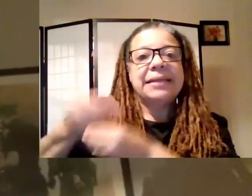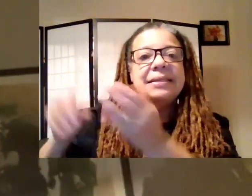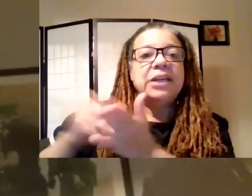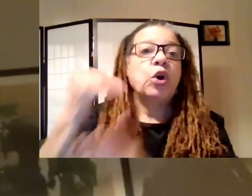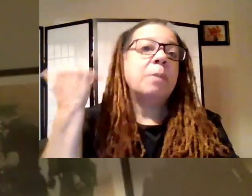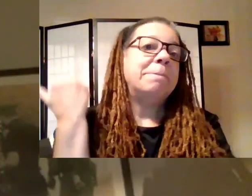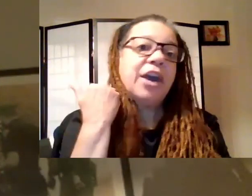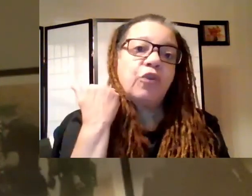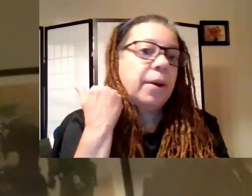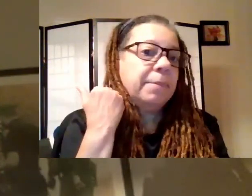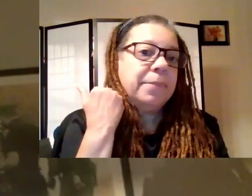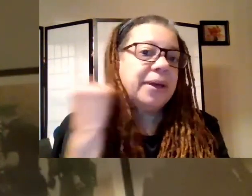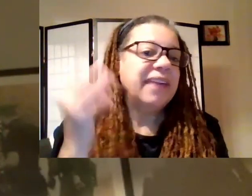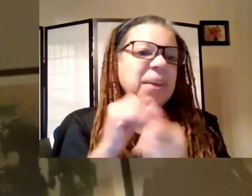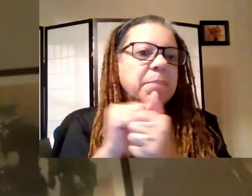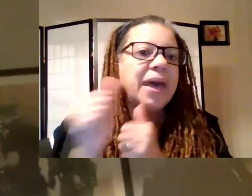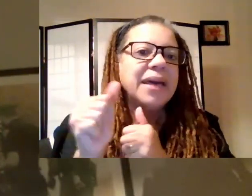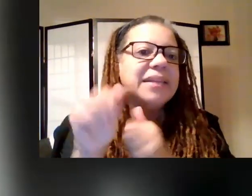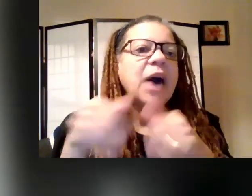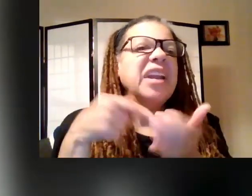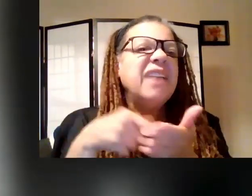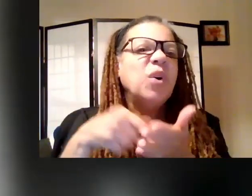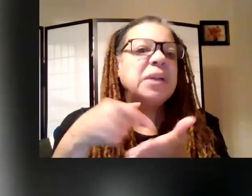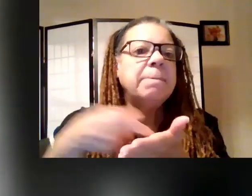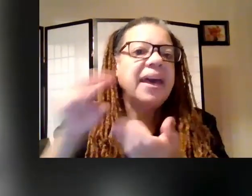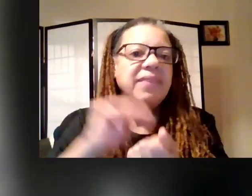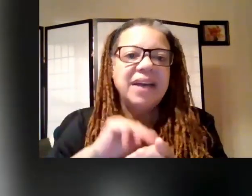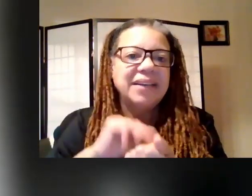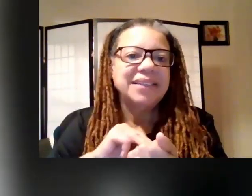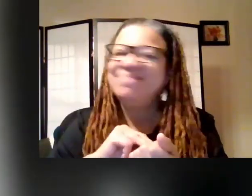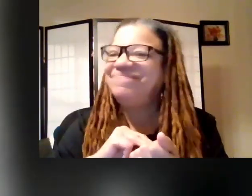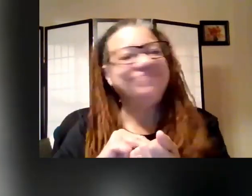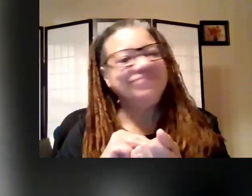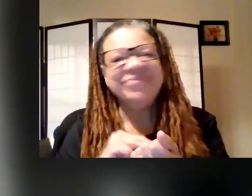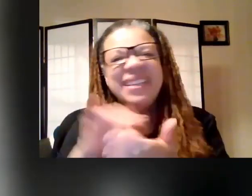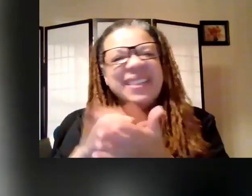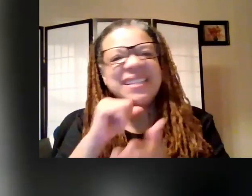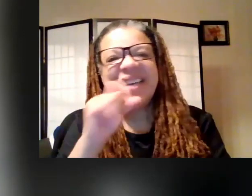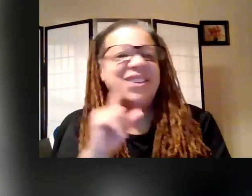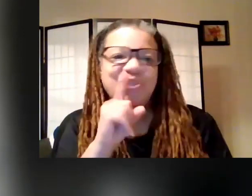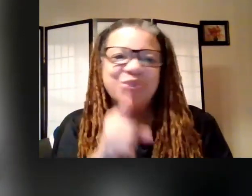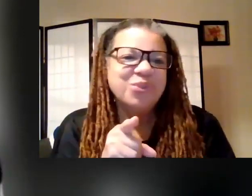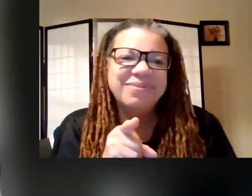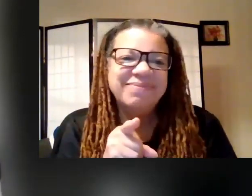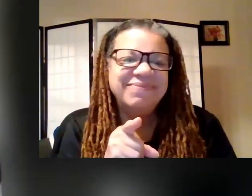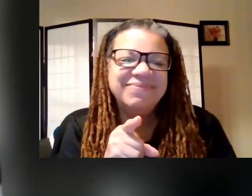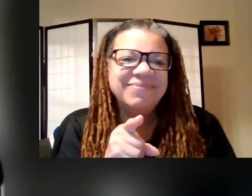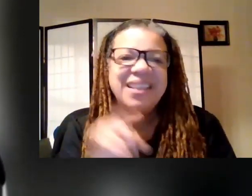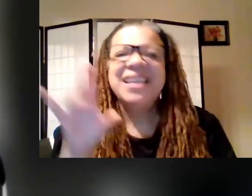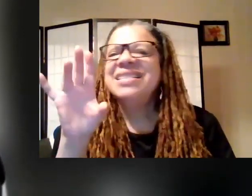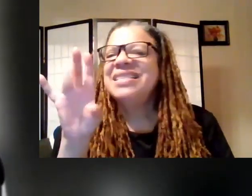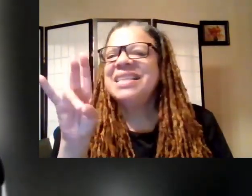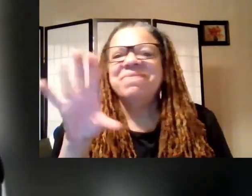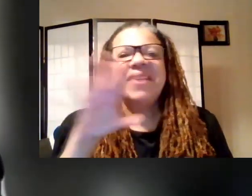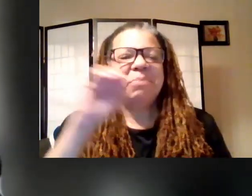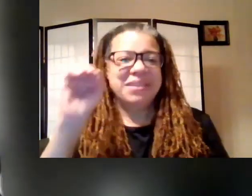bankrupt if Prop 29 passes? Yeah, again, we think that's not true. 75% of this industry